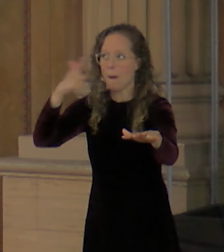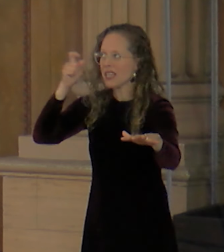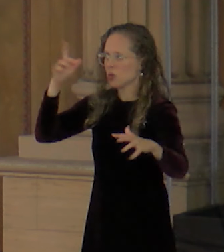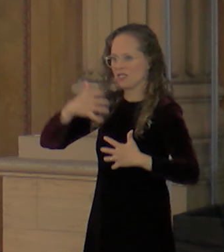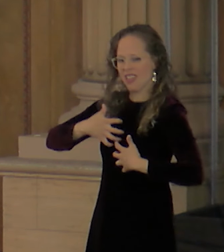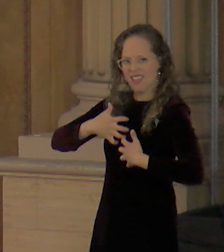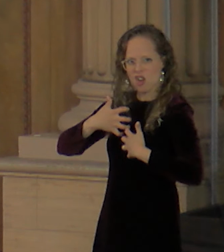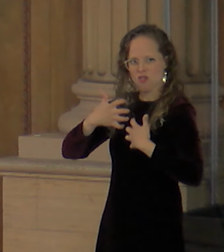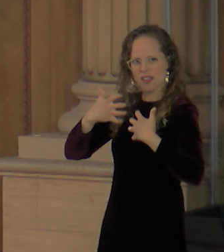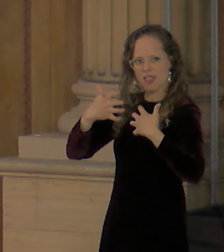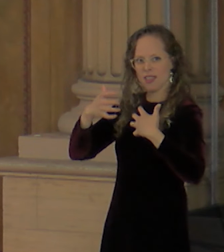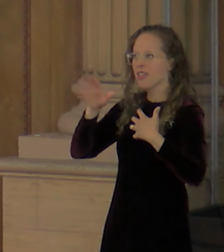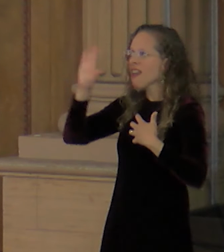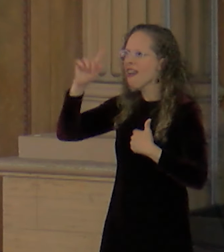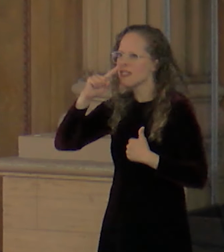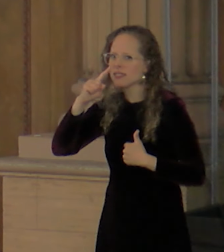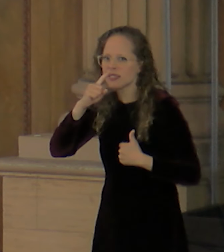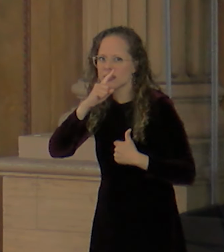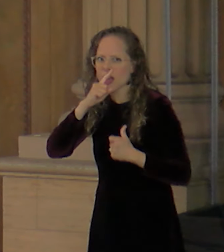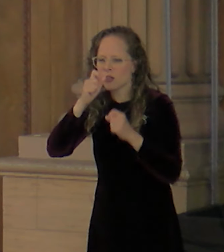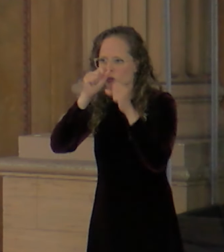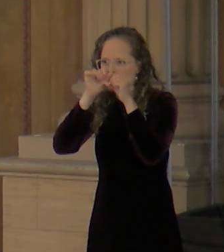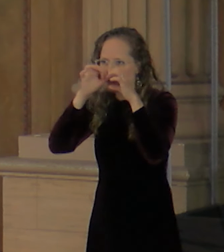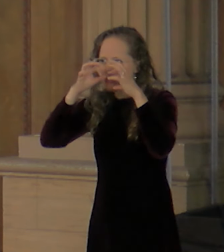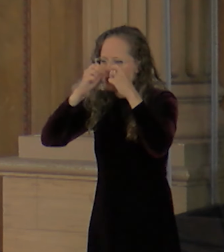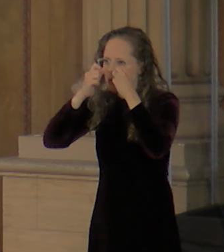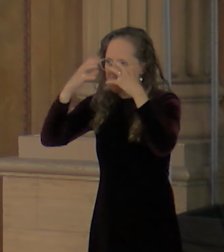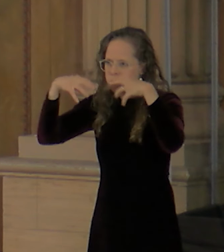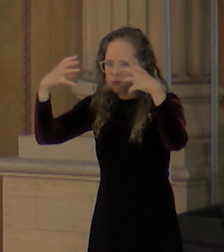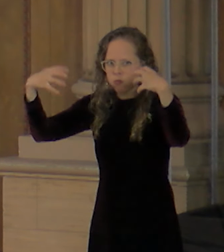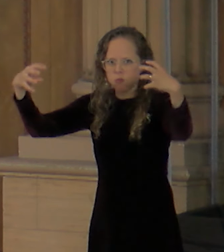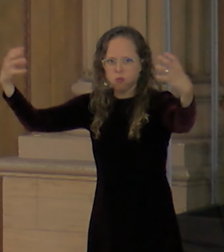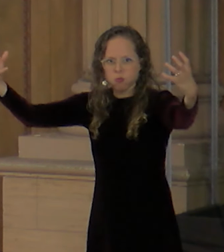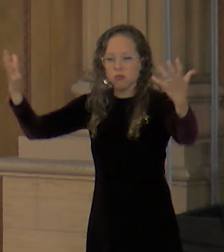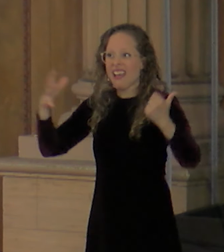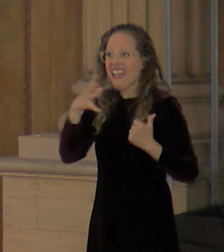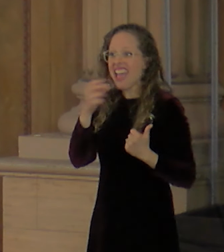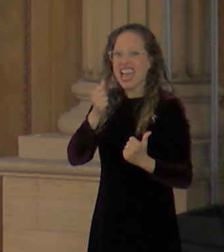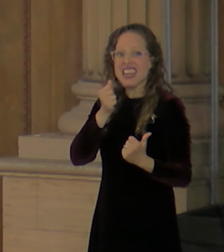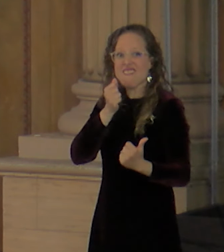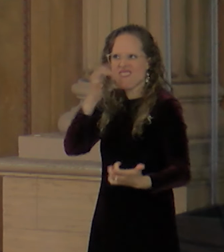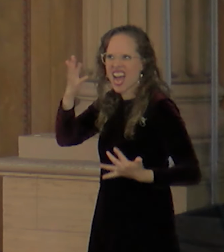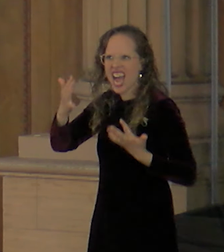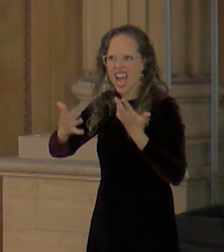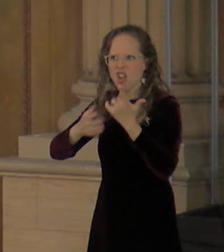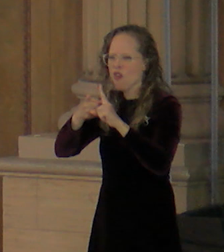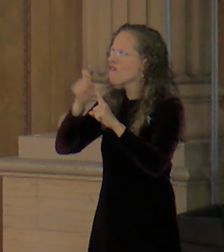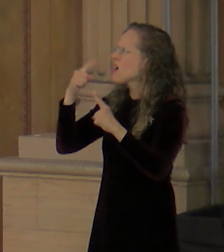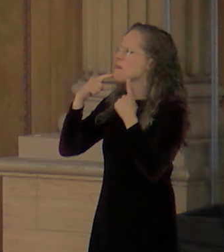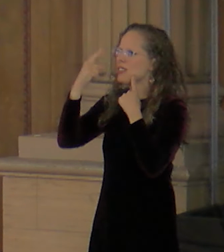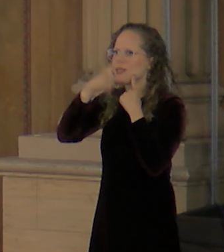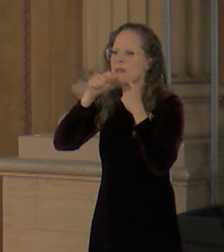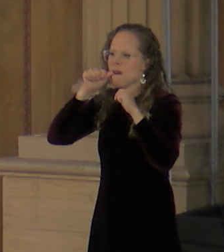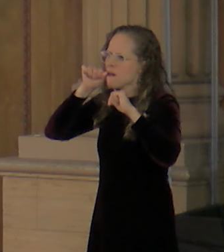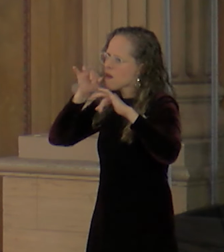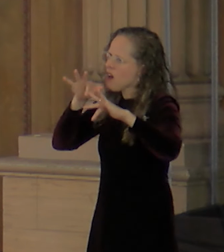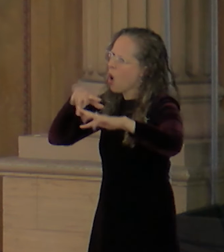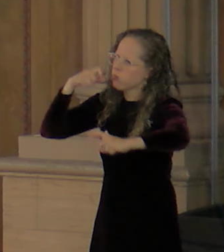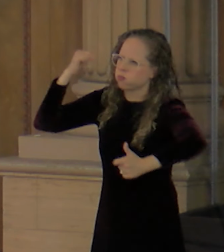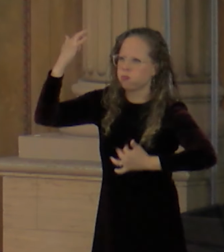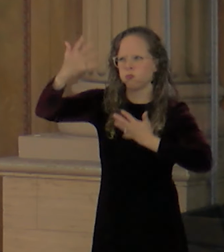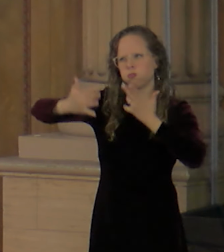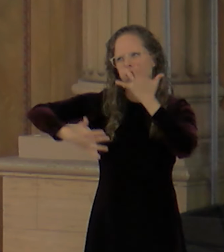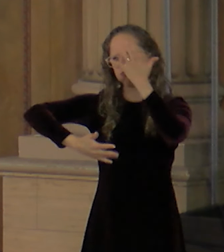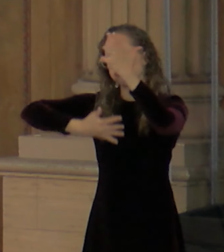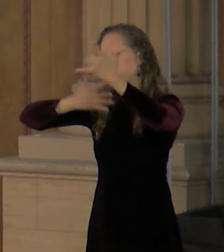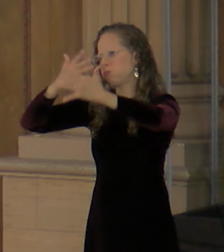went up from his nostrils, and devouring fire from his mouth. Glowing coals flamed forth